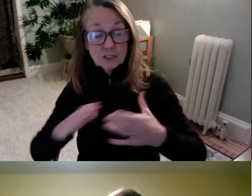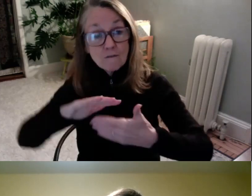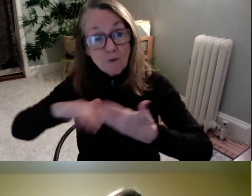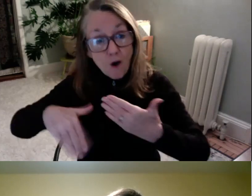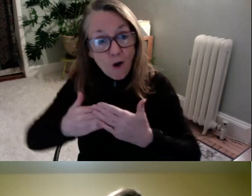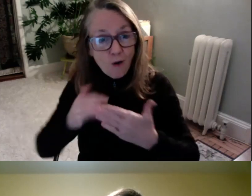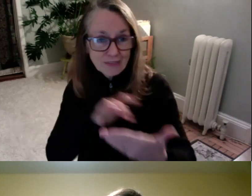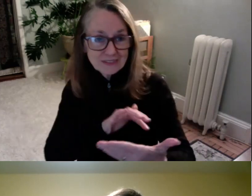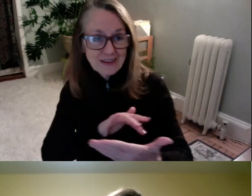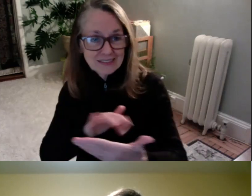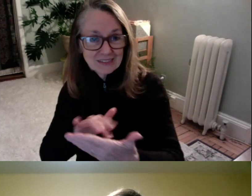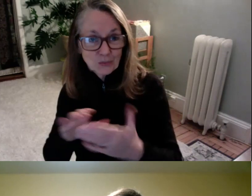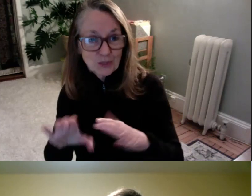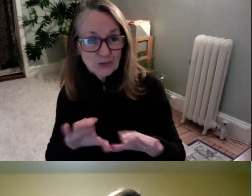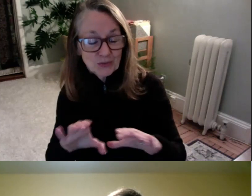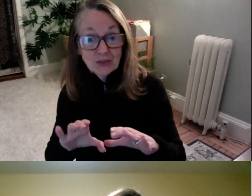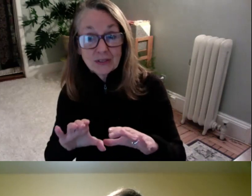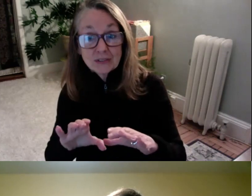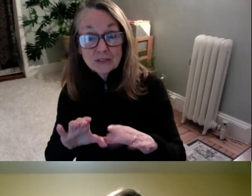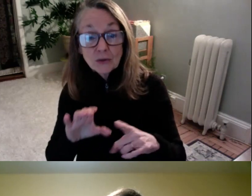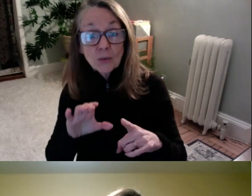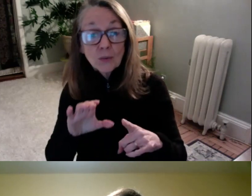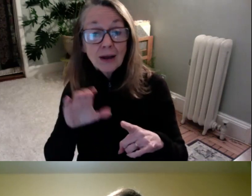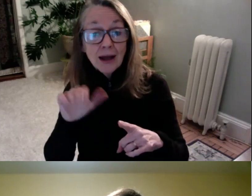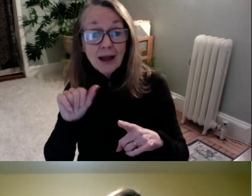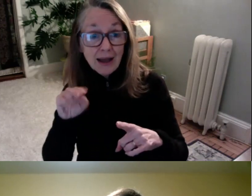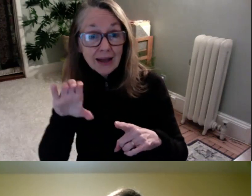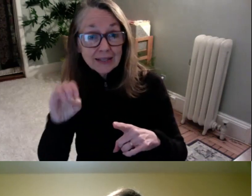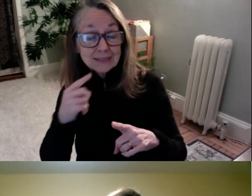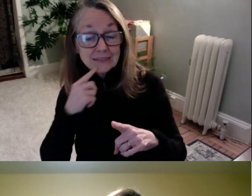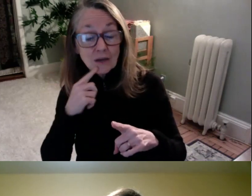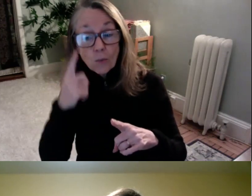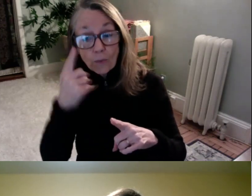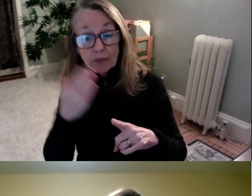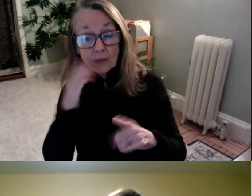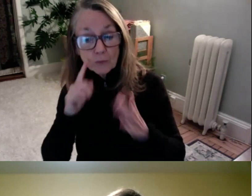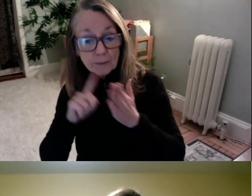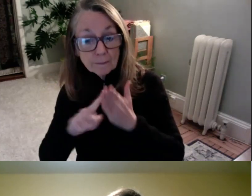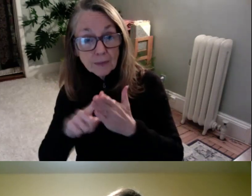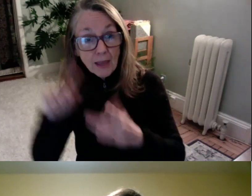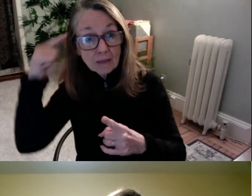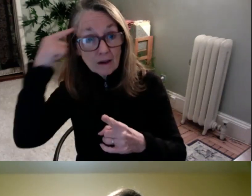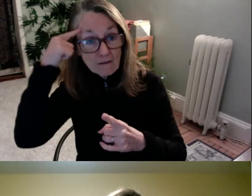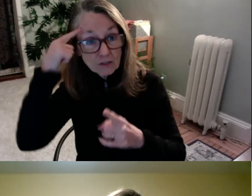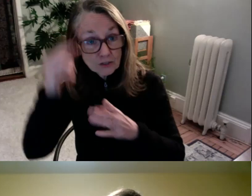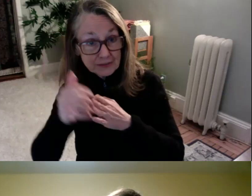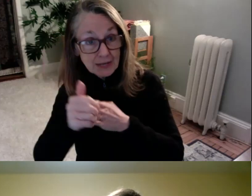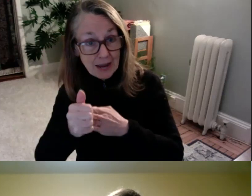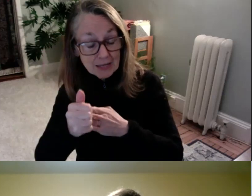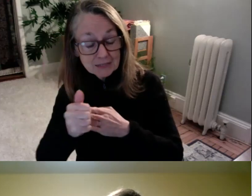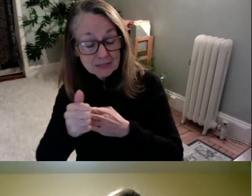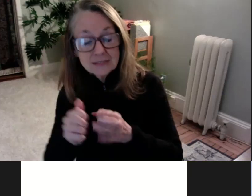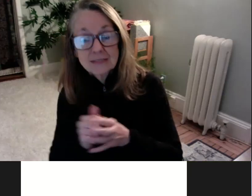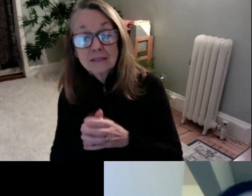do. So as Anise mentioned, one of the things we've really been looking at the governor's guidance